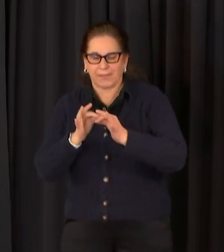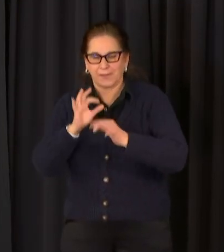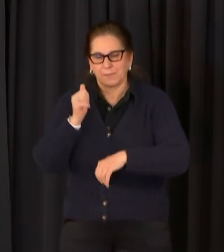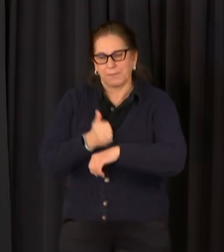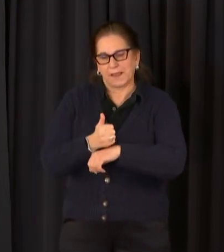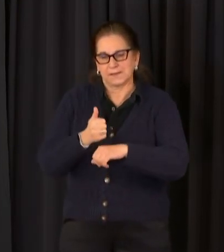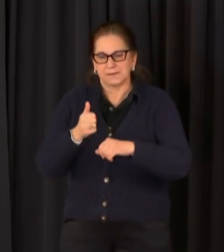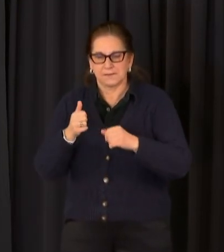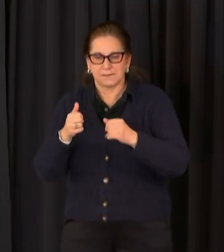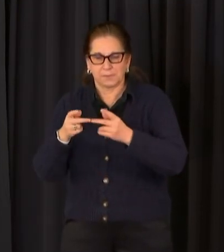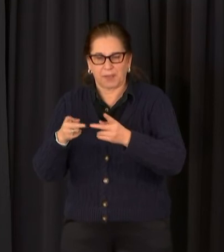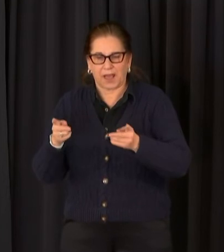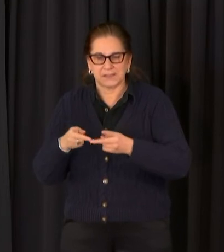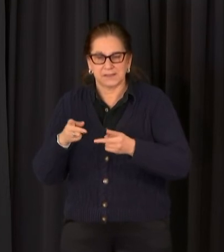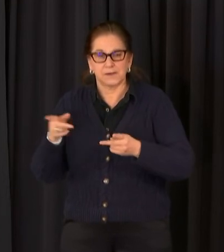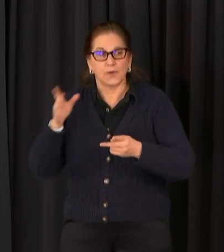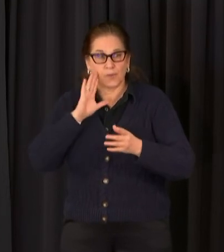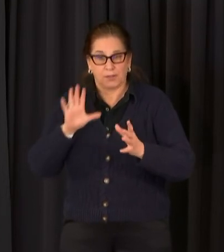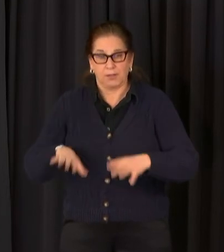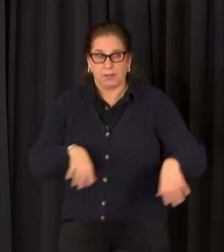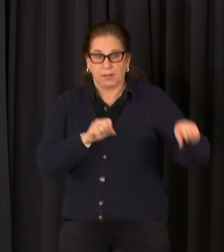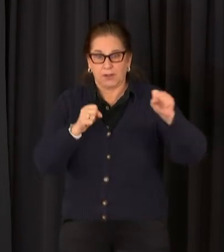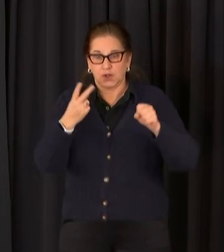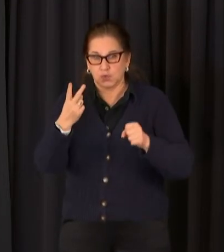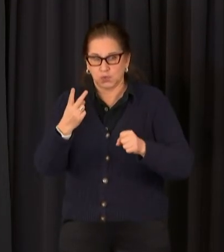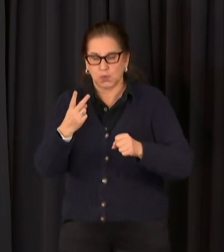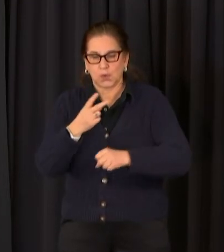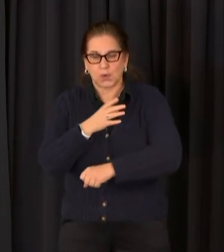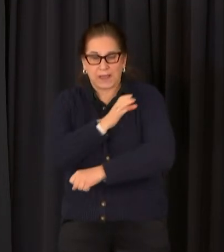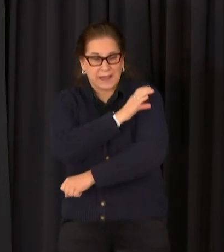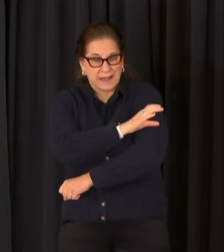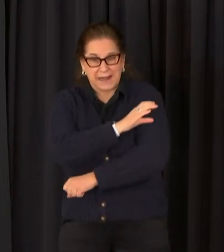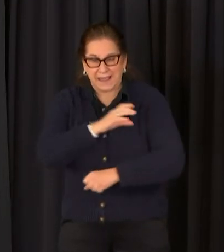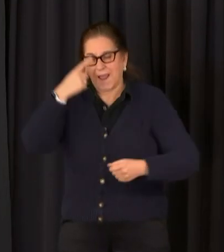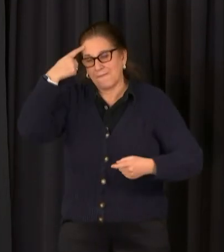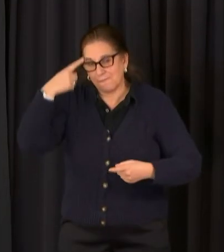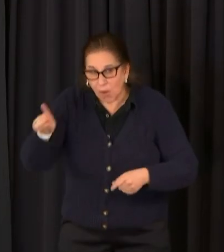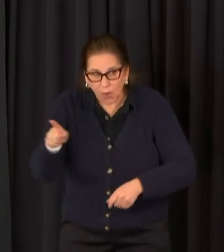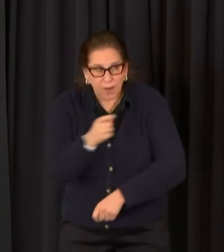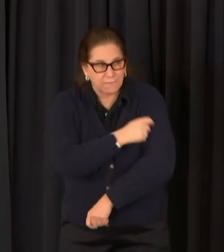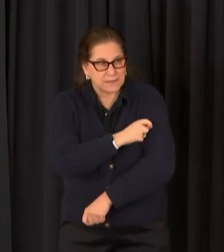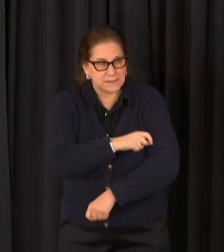will host 2 vaccination clinics for pre-registered residents.